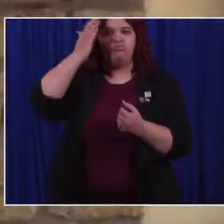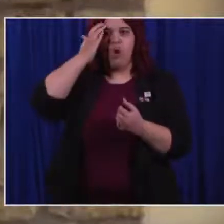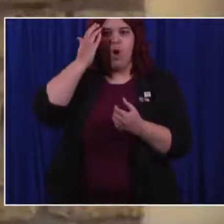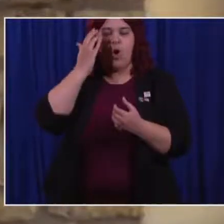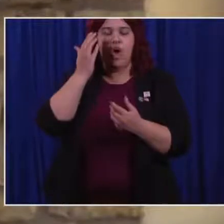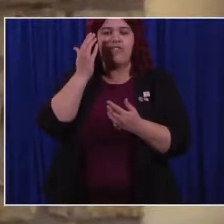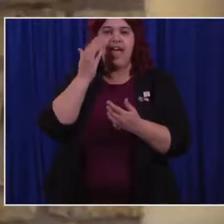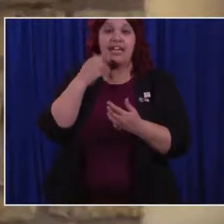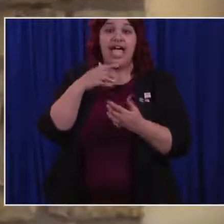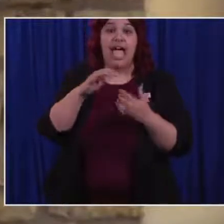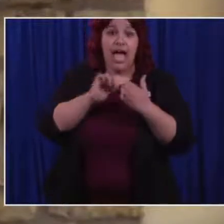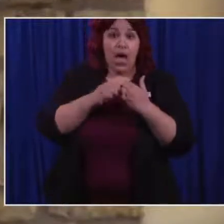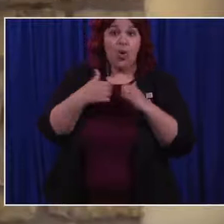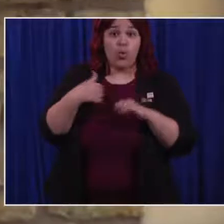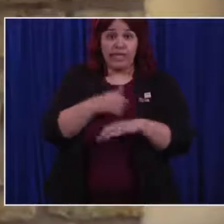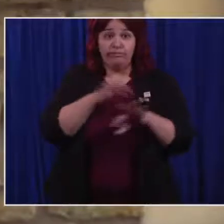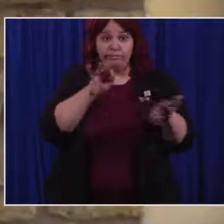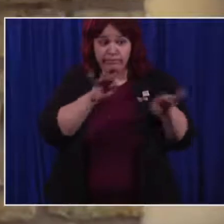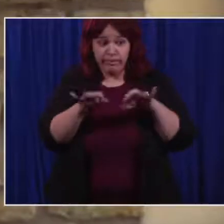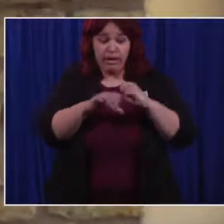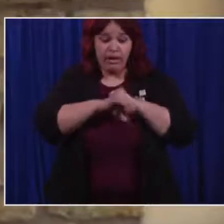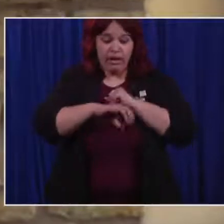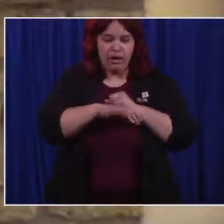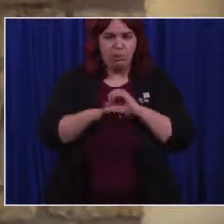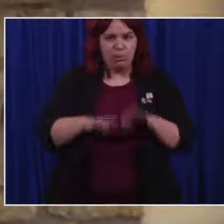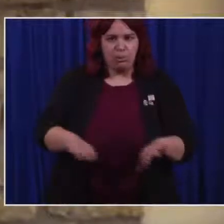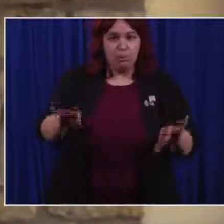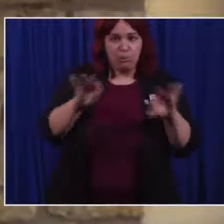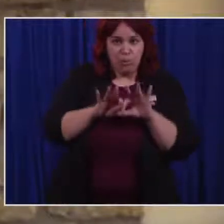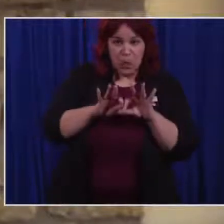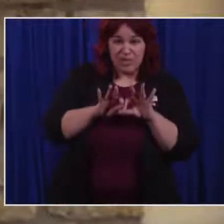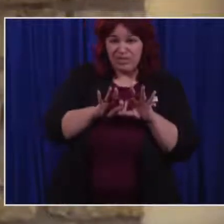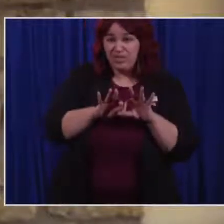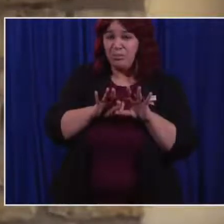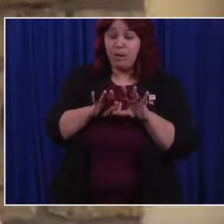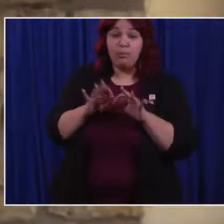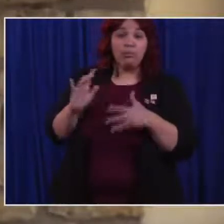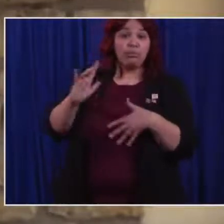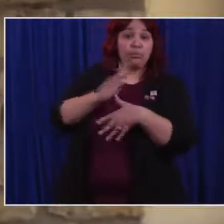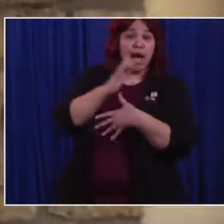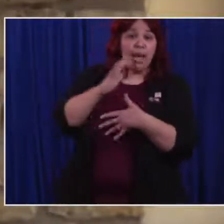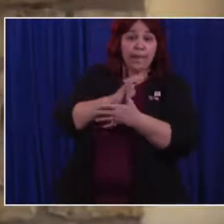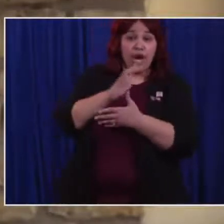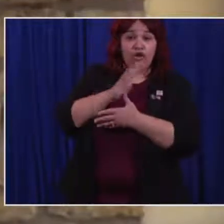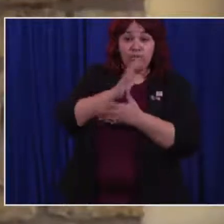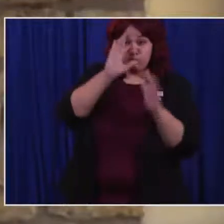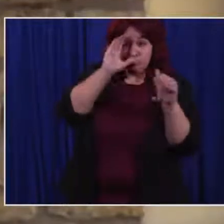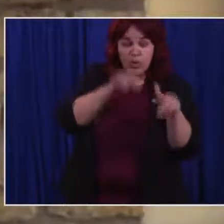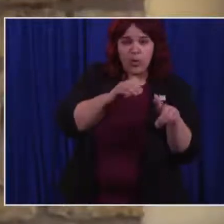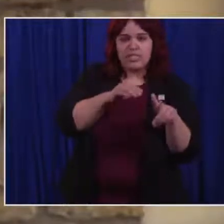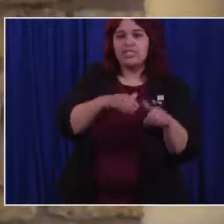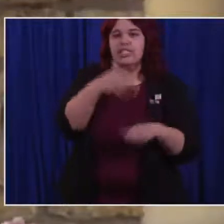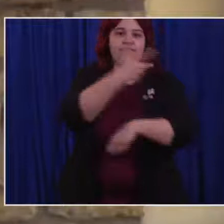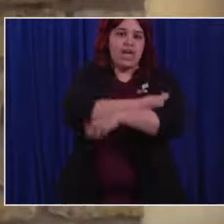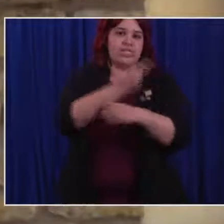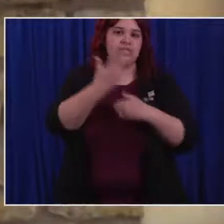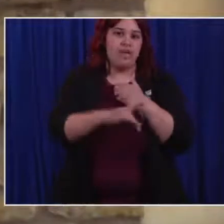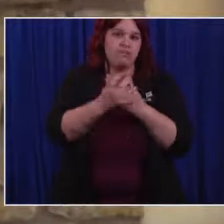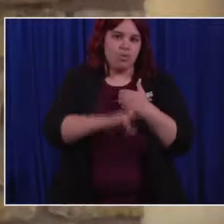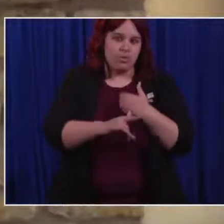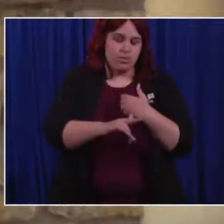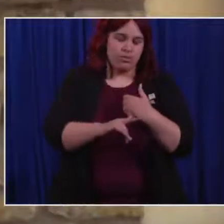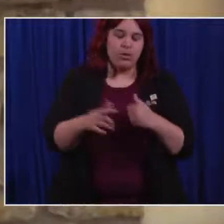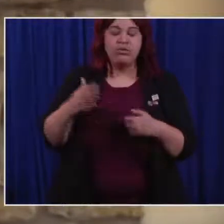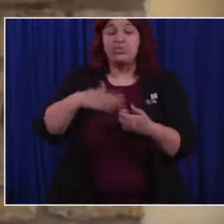main responsibility is to make sure it's available. And what Fran and I saw this morning, for example, in Montgomery